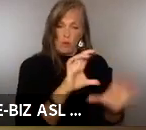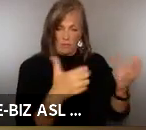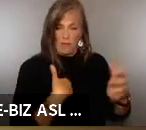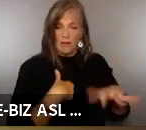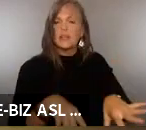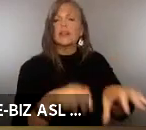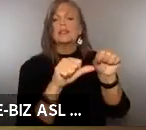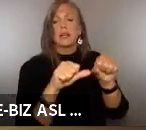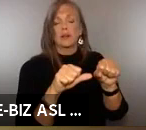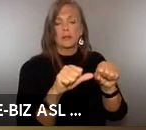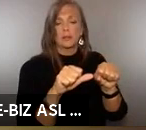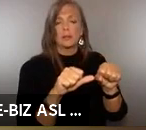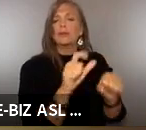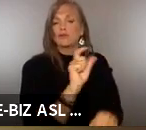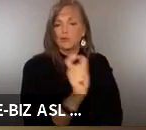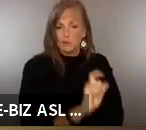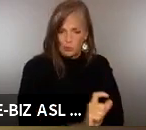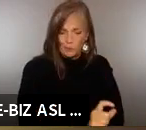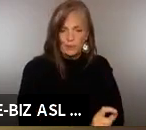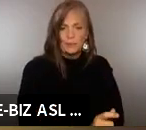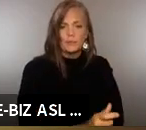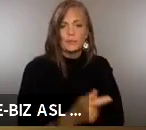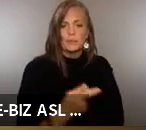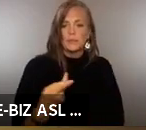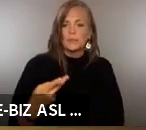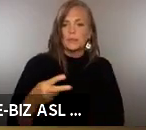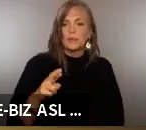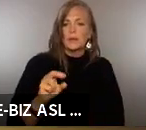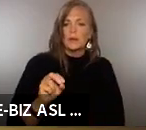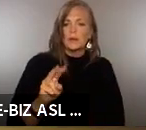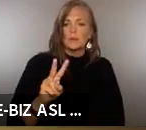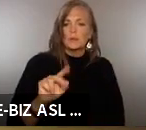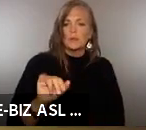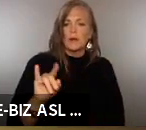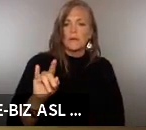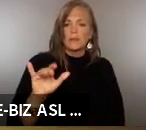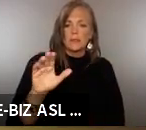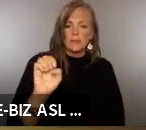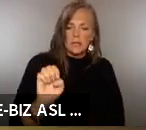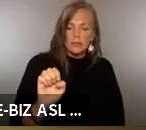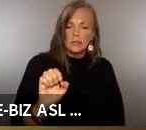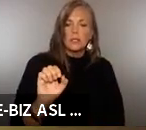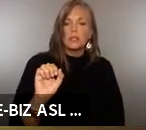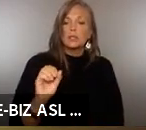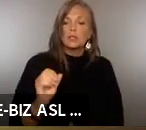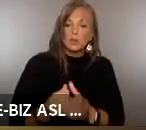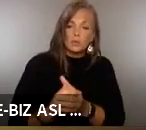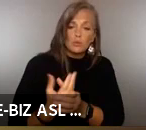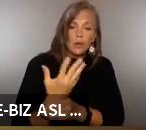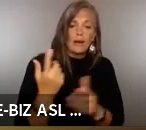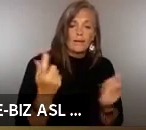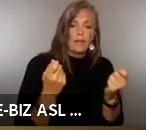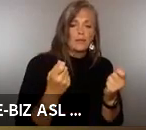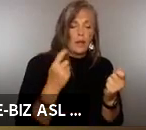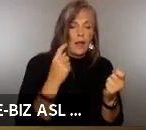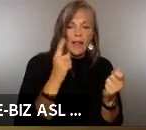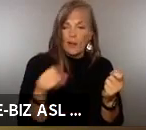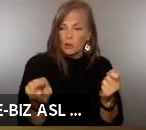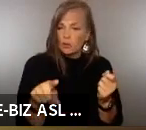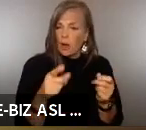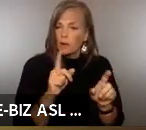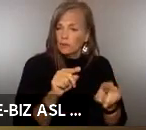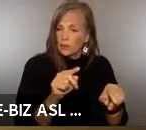am doing a Providence Fringe Festival, which I believe a lot of people in this group are.